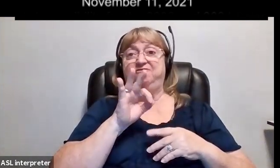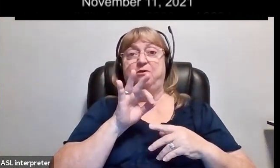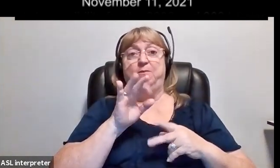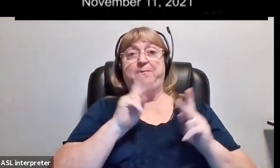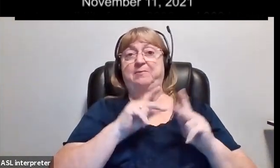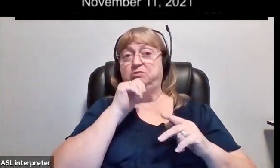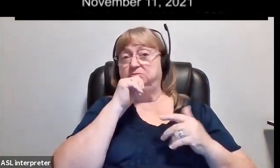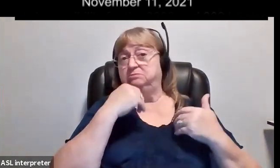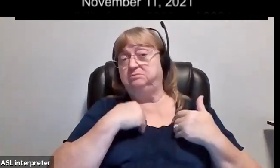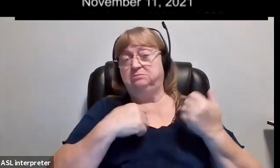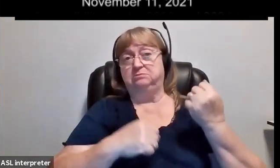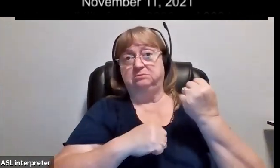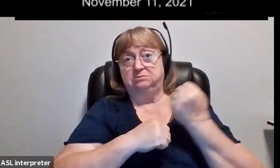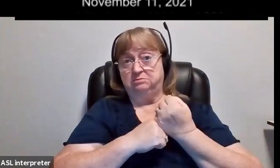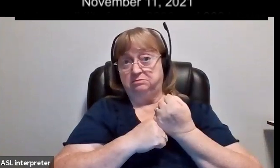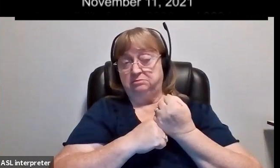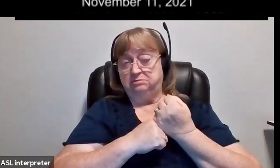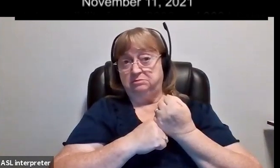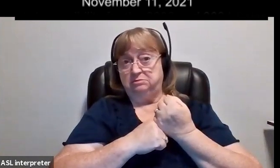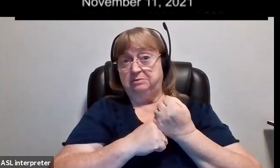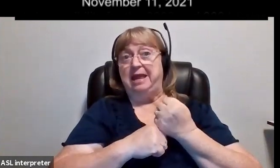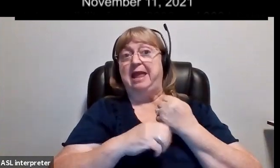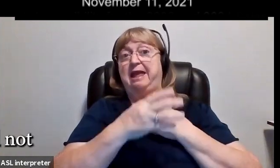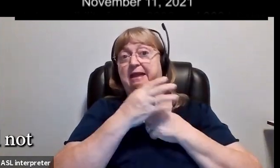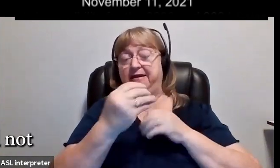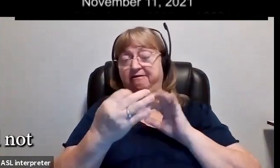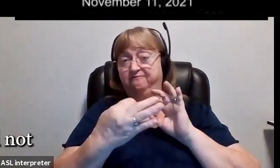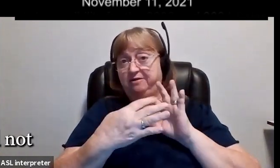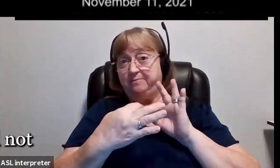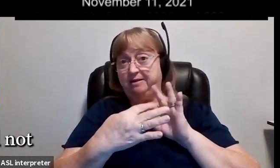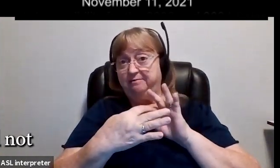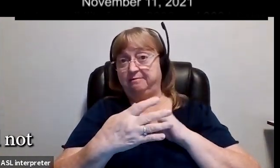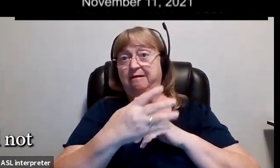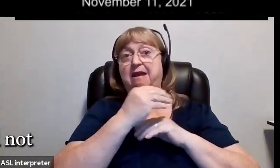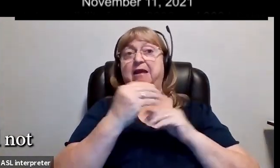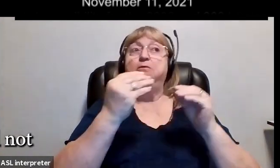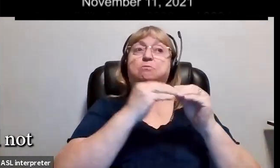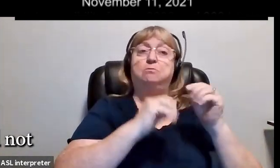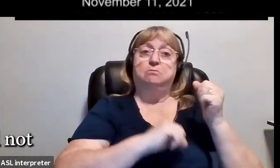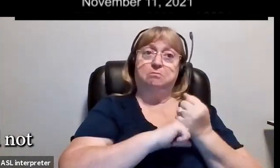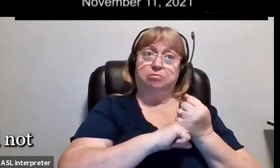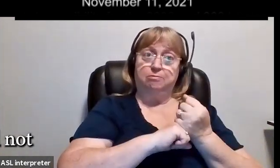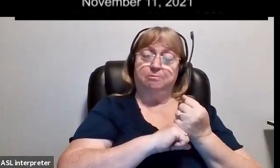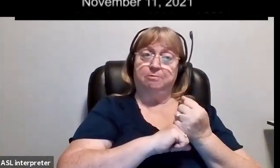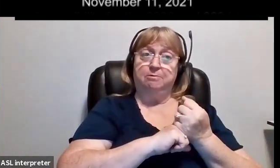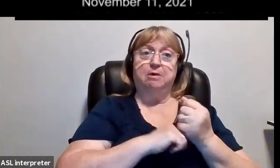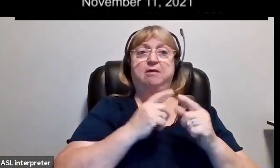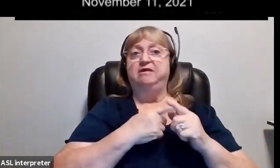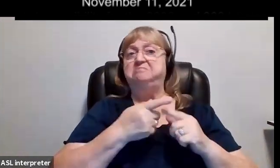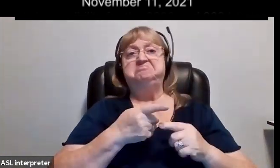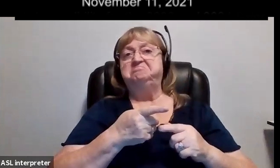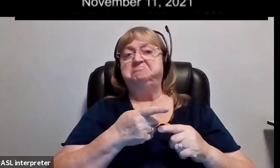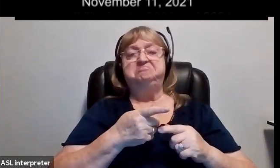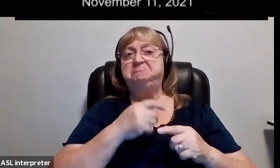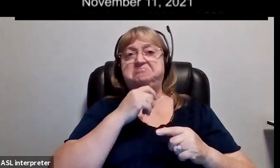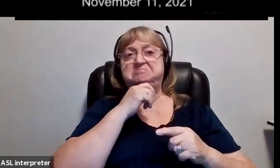support and feedback and more support, that those won't